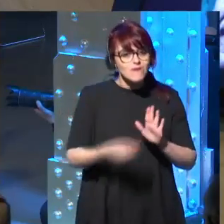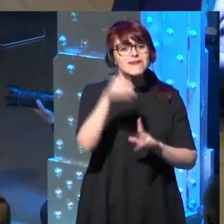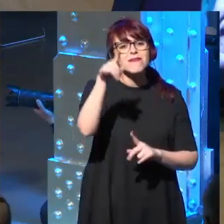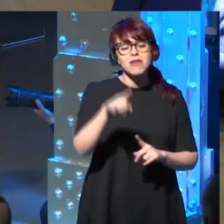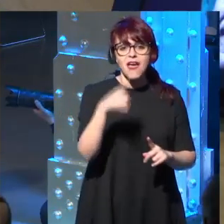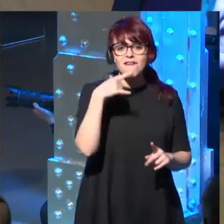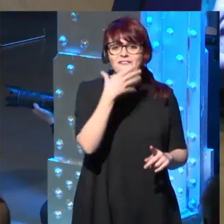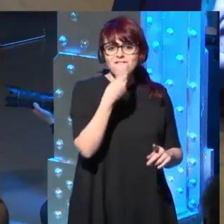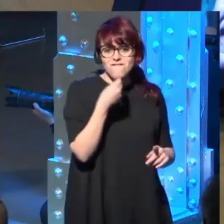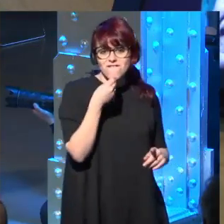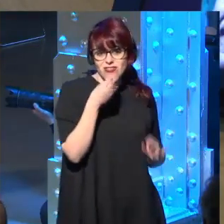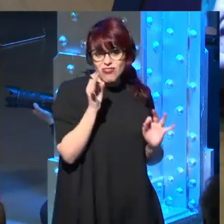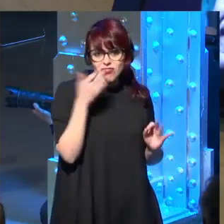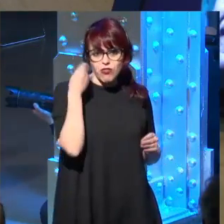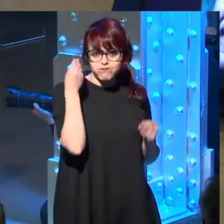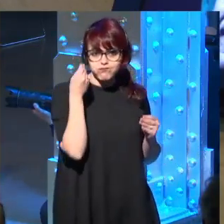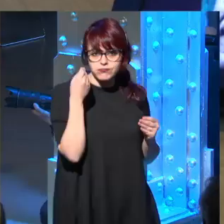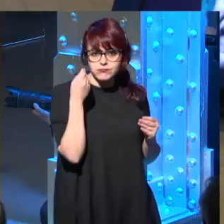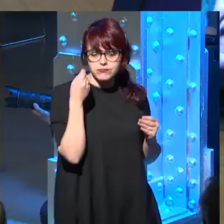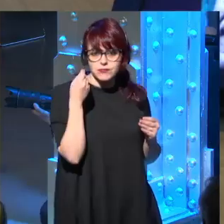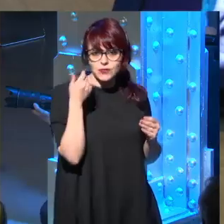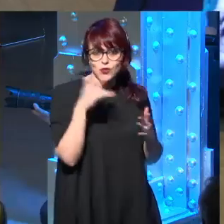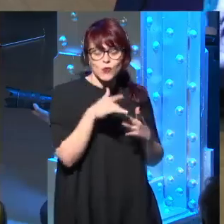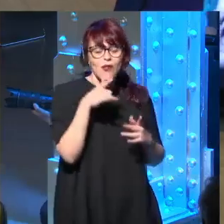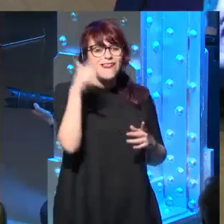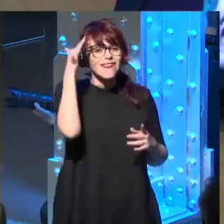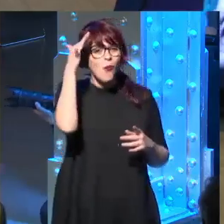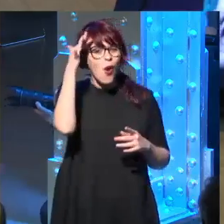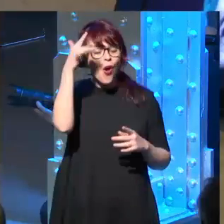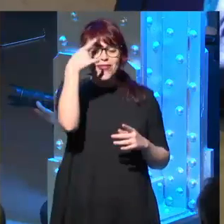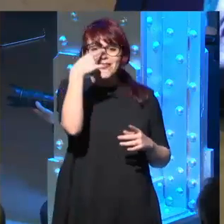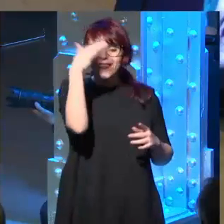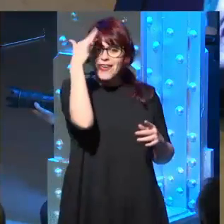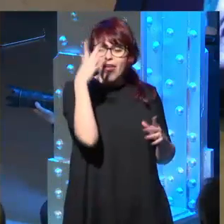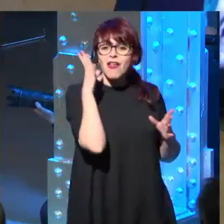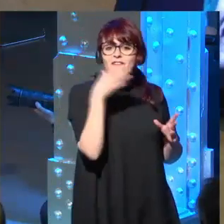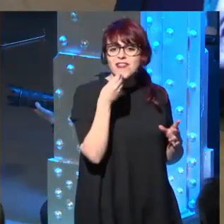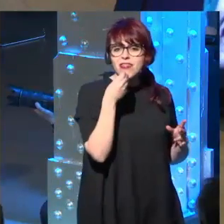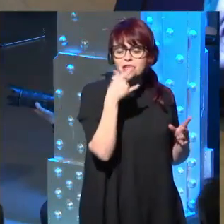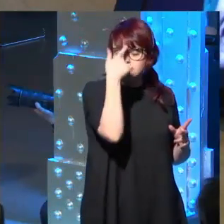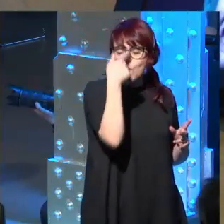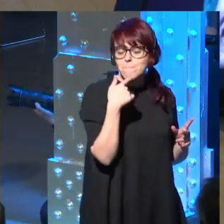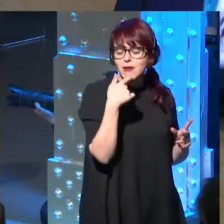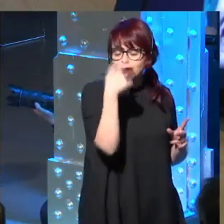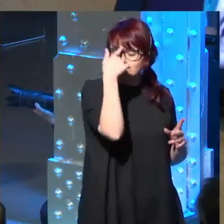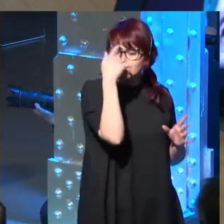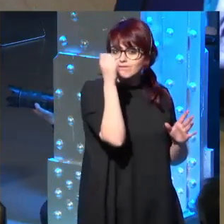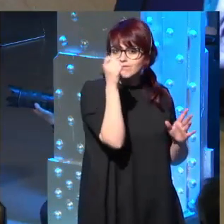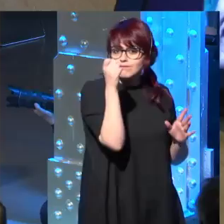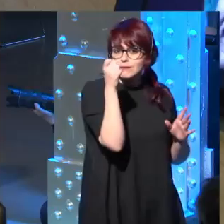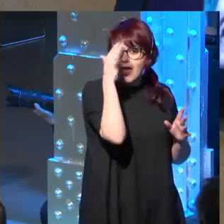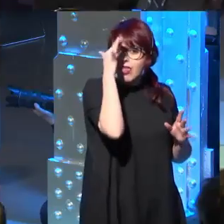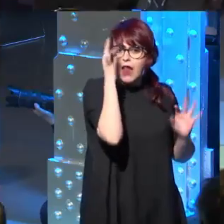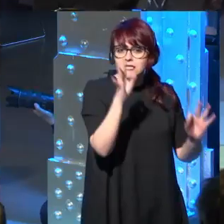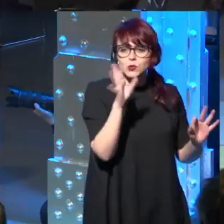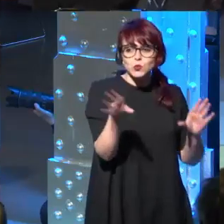beauty, the ideal of beauty. Okay, but there is not much, really,